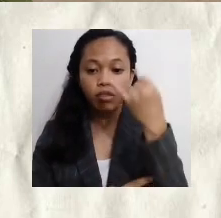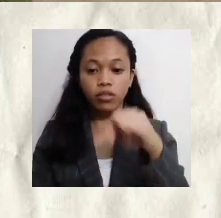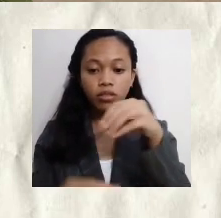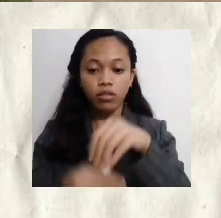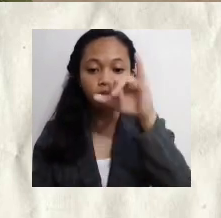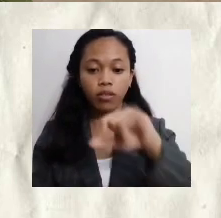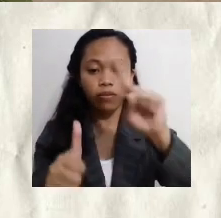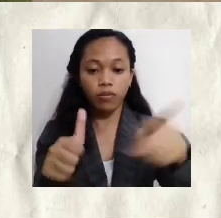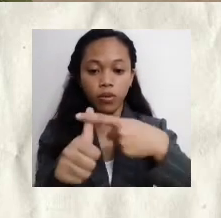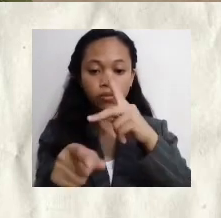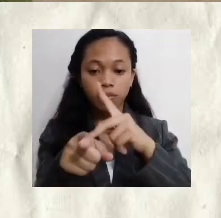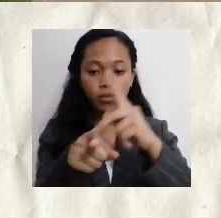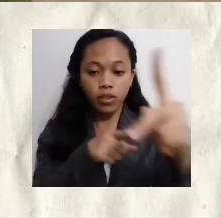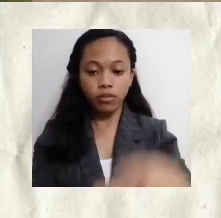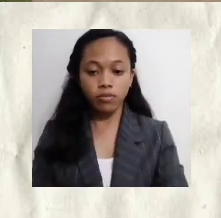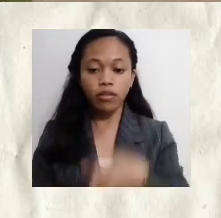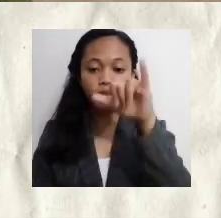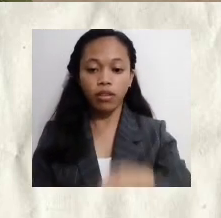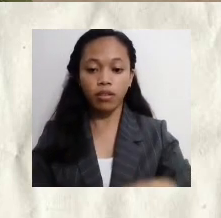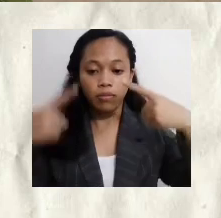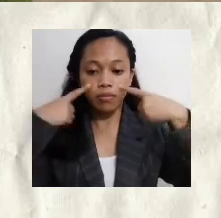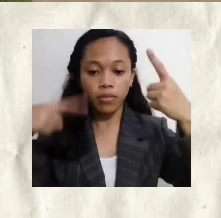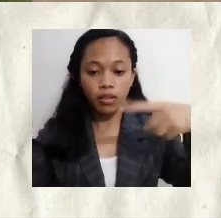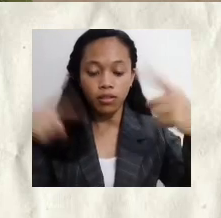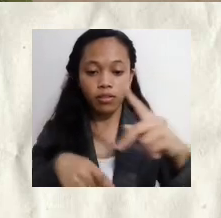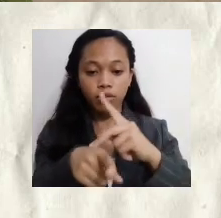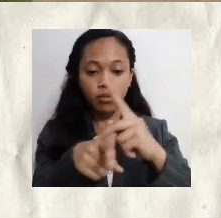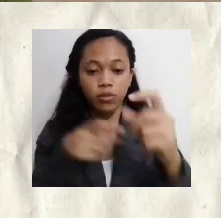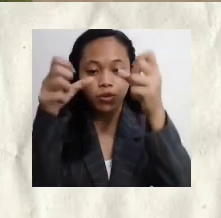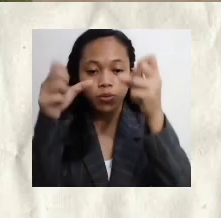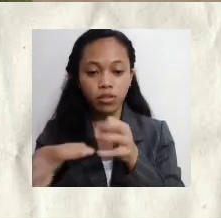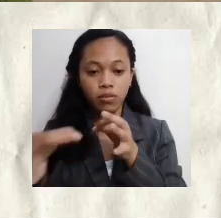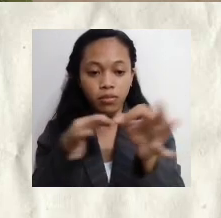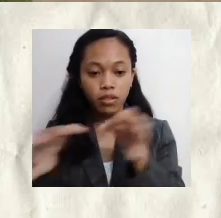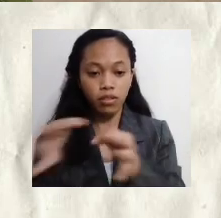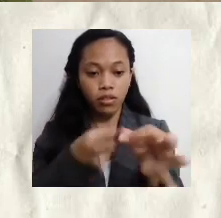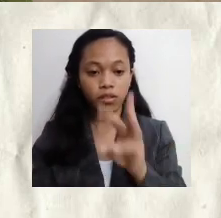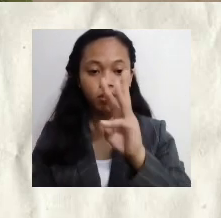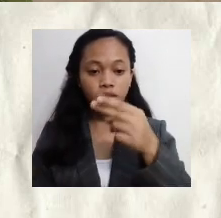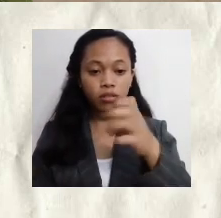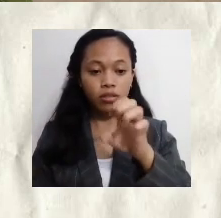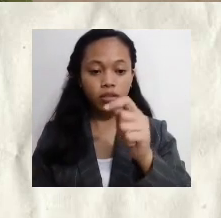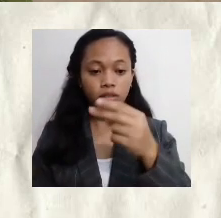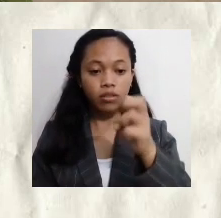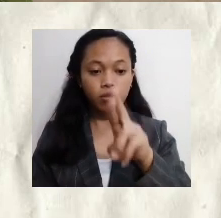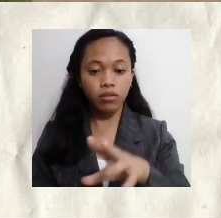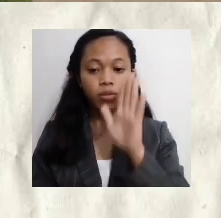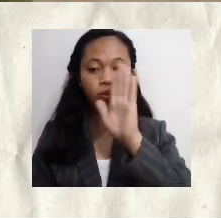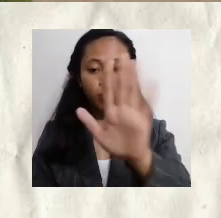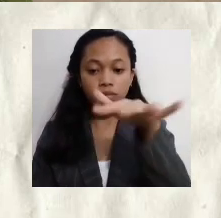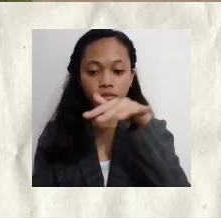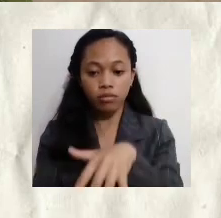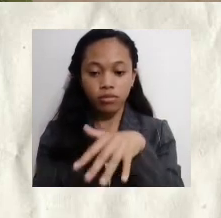are provided along with the broader implication of study outcomes. In some format,